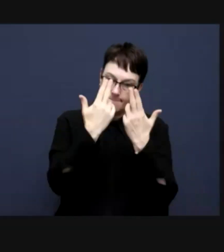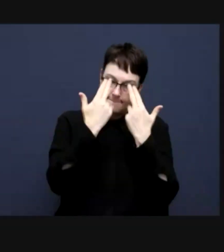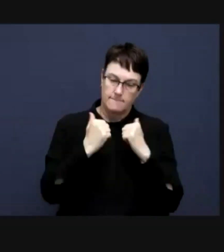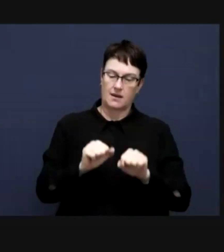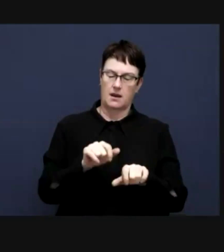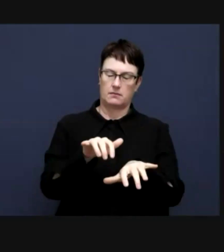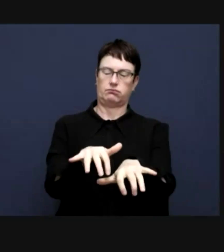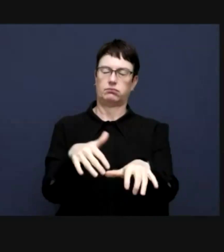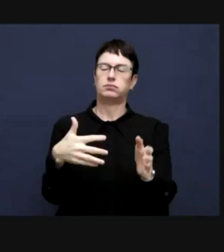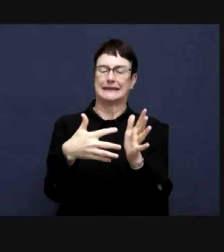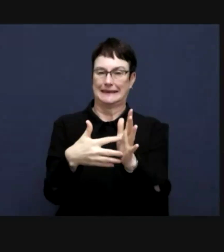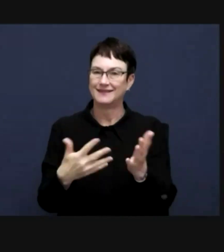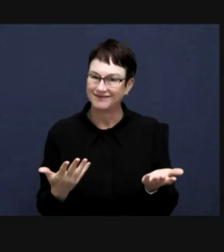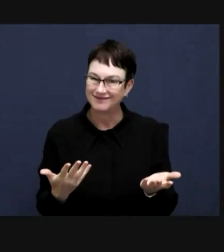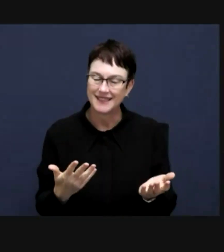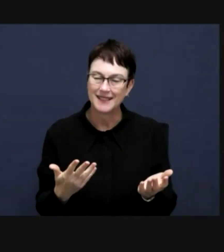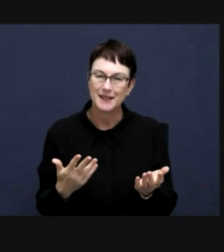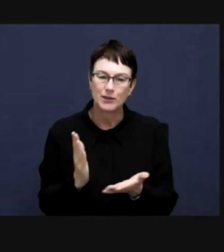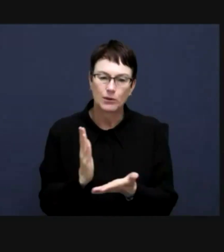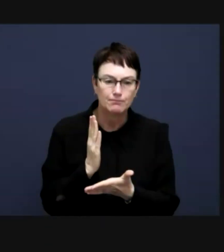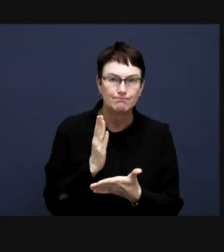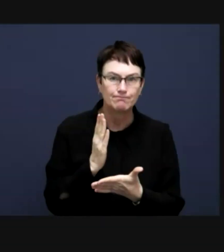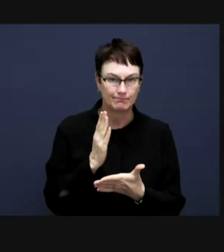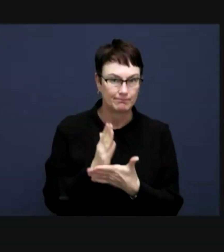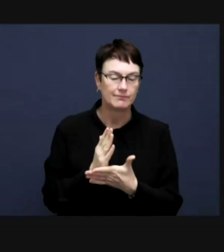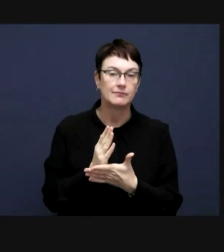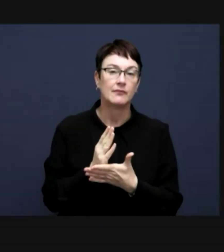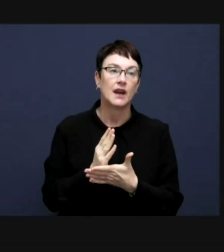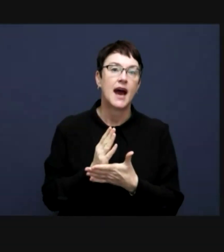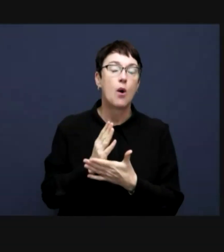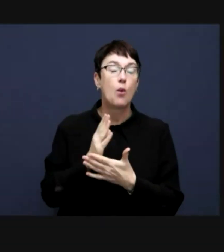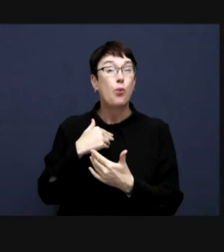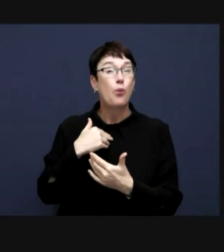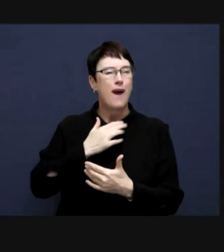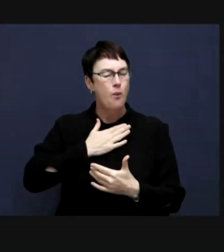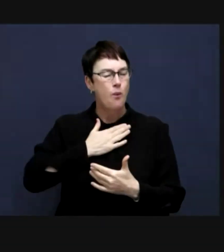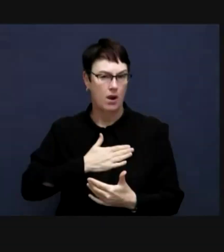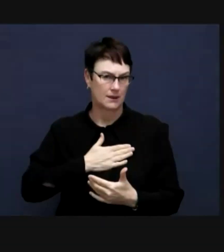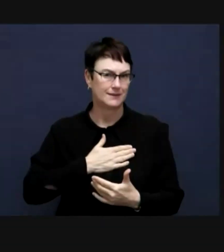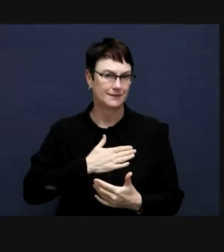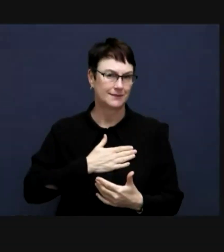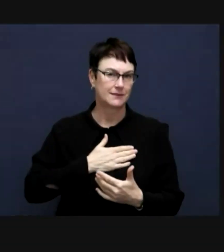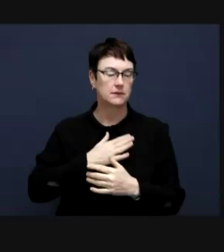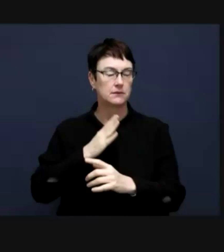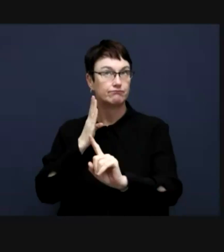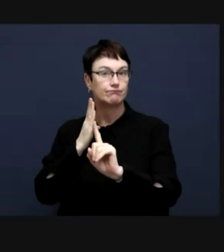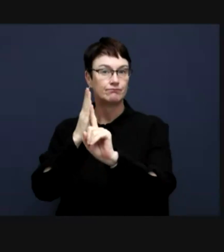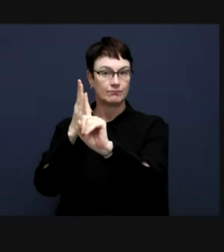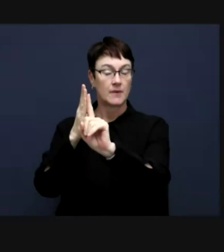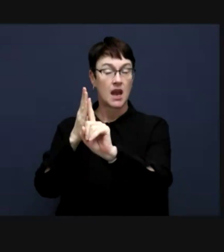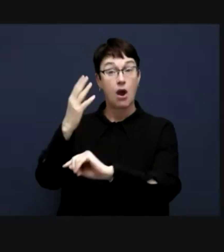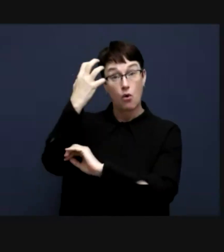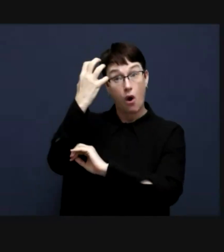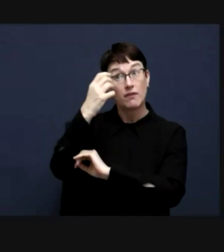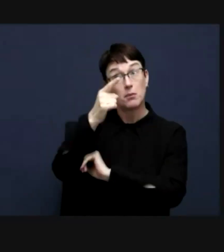in order to be actually more useful, which is the end goal of the public sector to the citizens. So having this